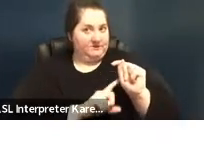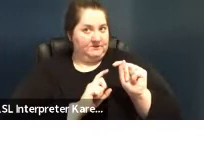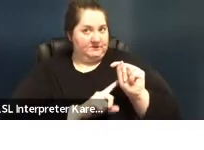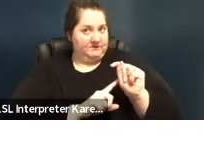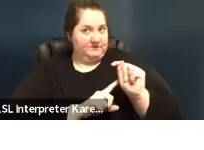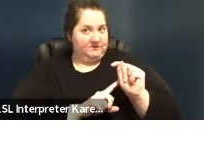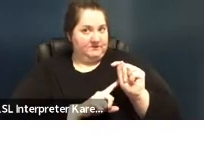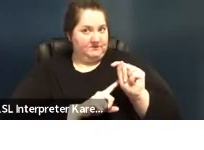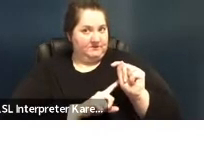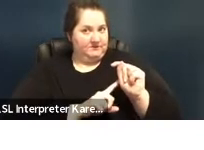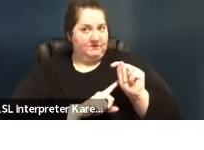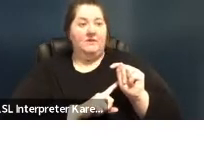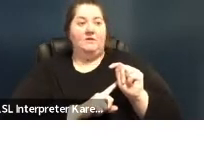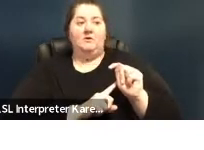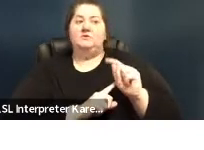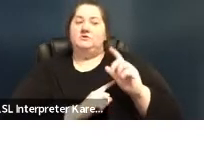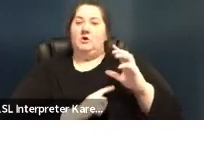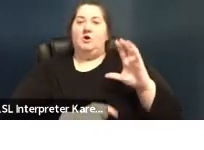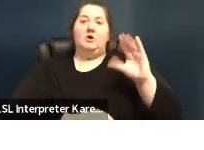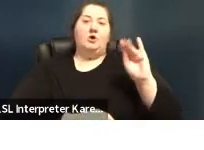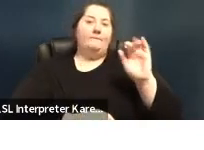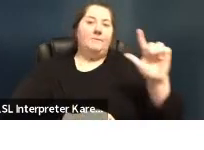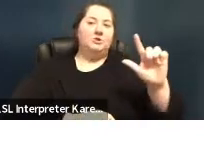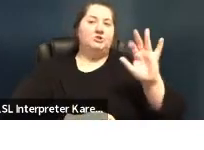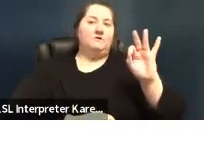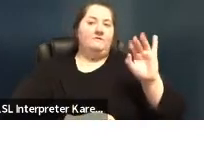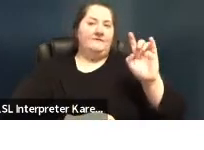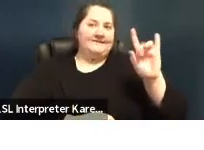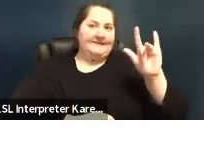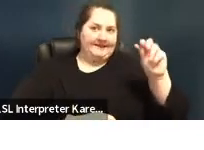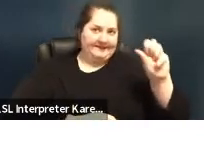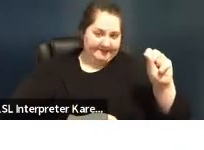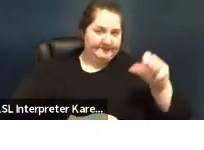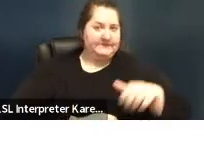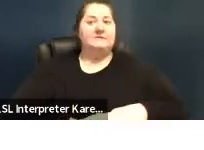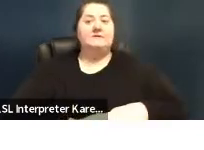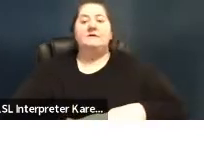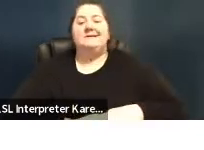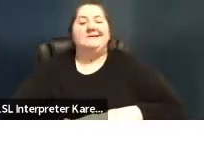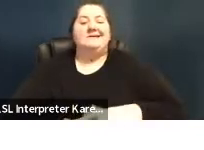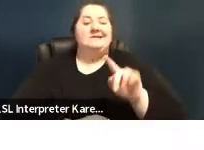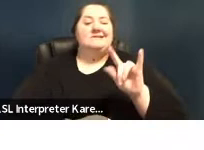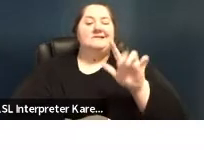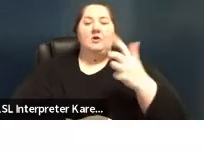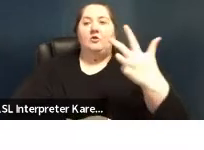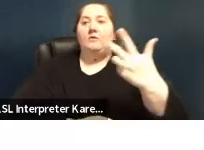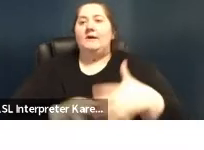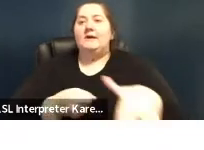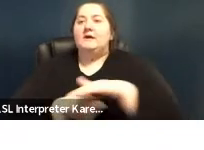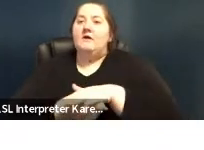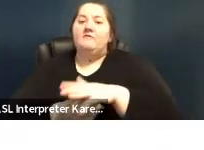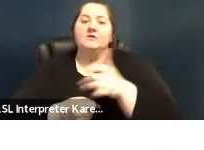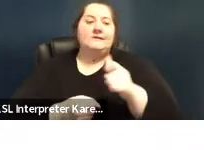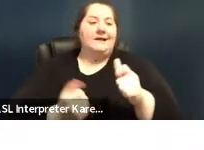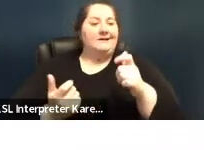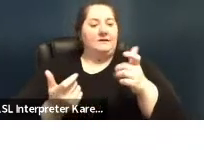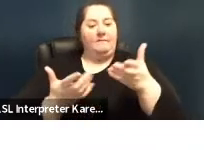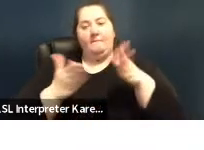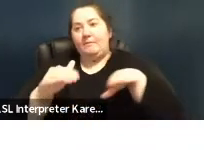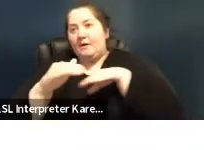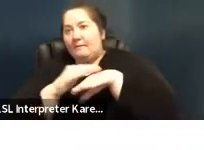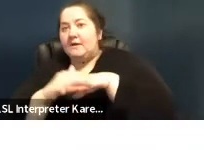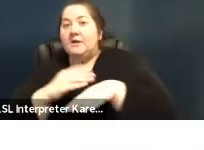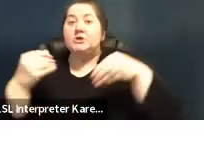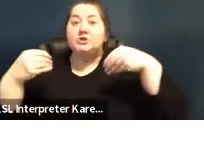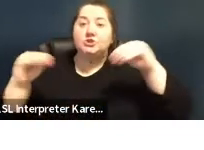commercial facilities, and Title III would cover any kinds of places of public accommodation like shops